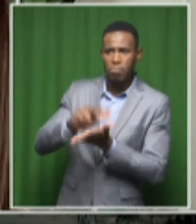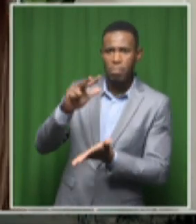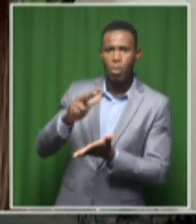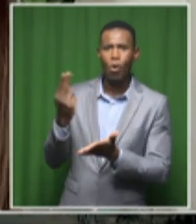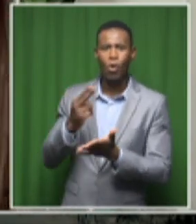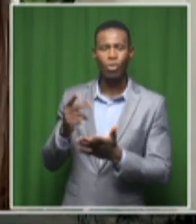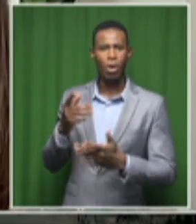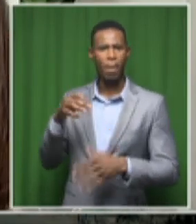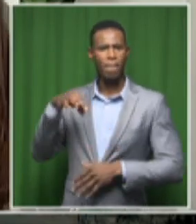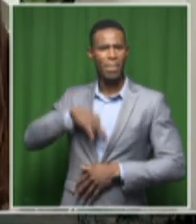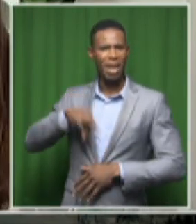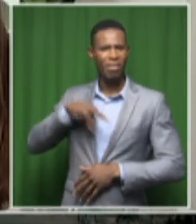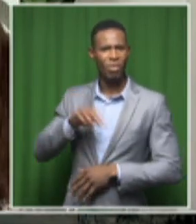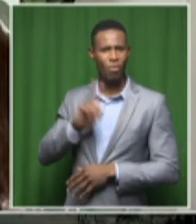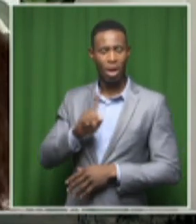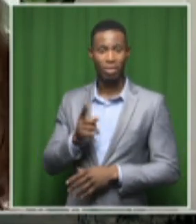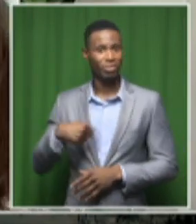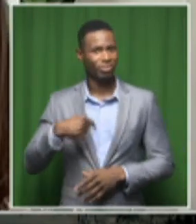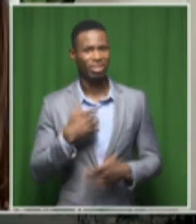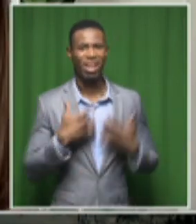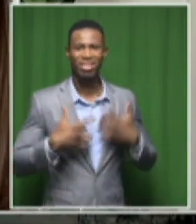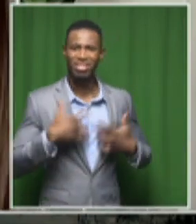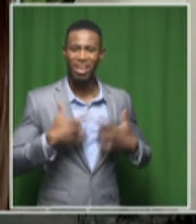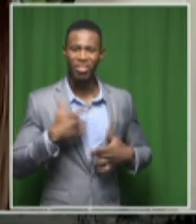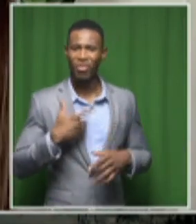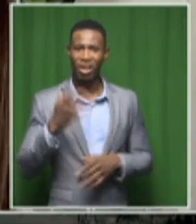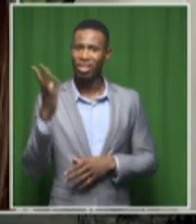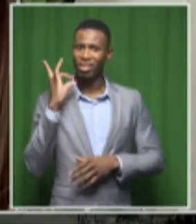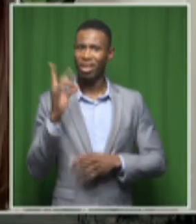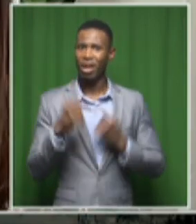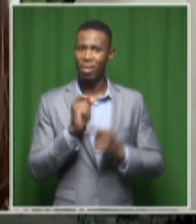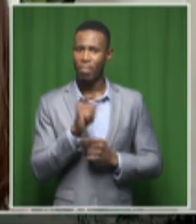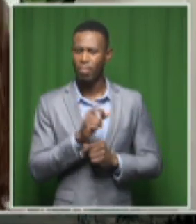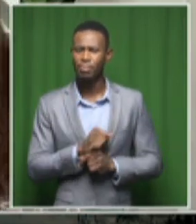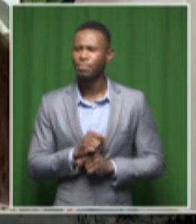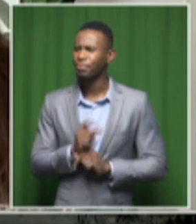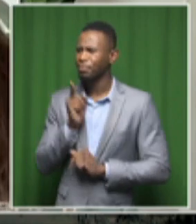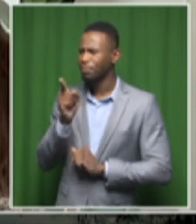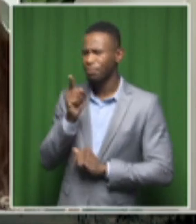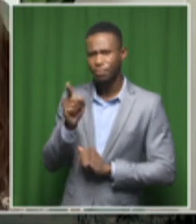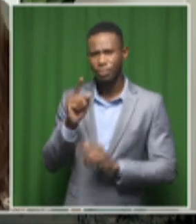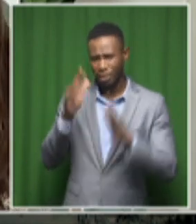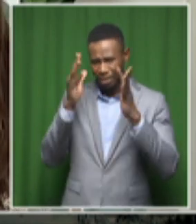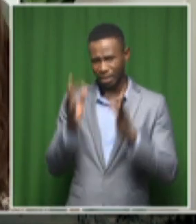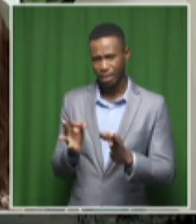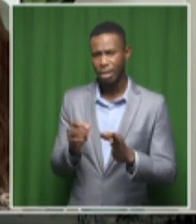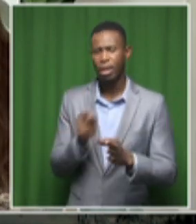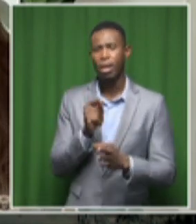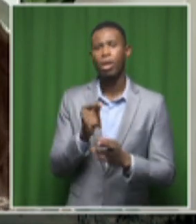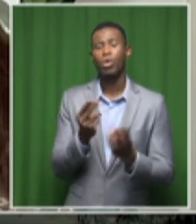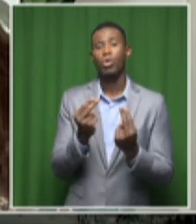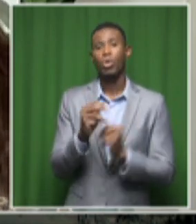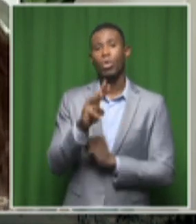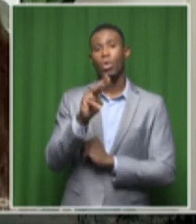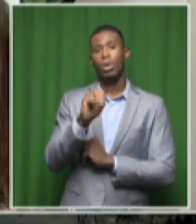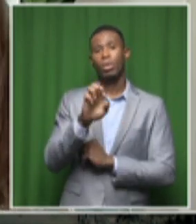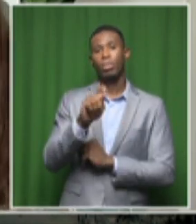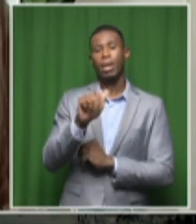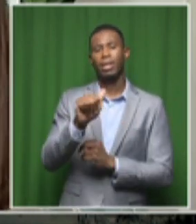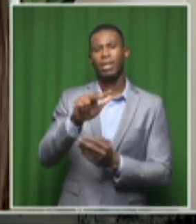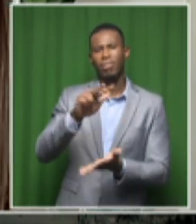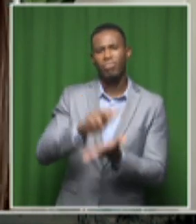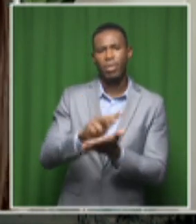even excited to hear more about it. So, first of all, what motivated you to explore the new Meta verified subscription bundle?